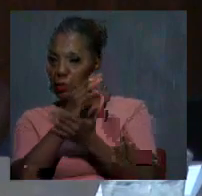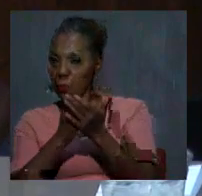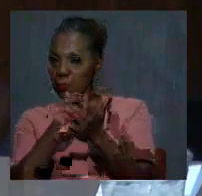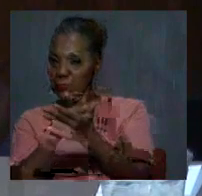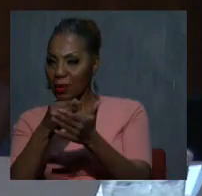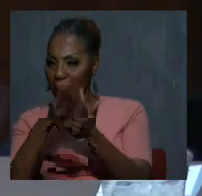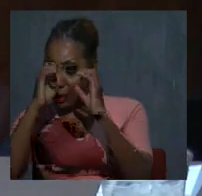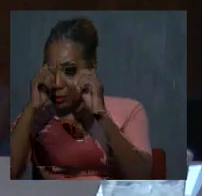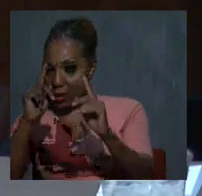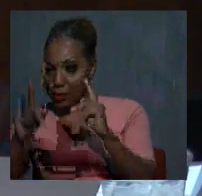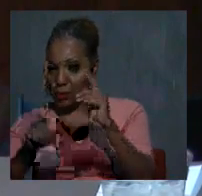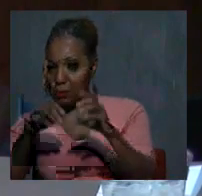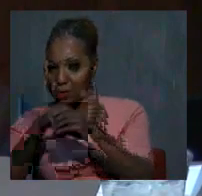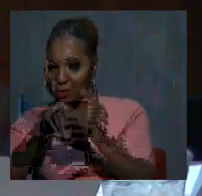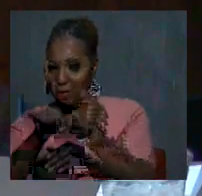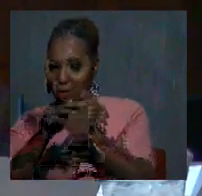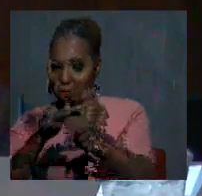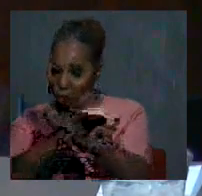people in those